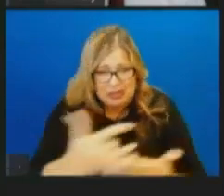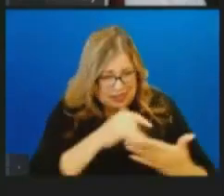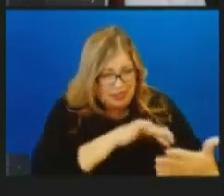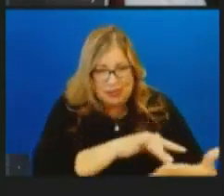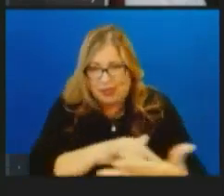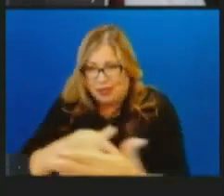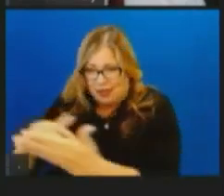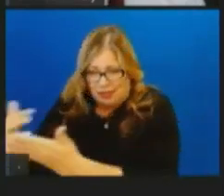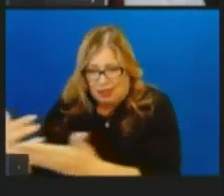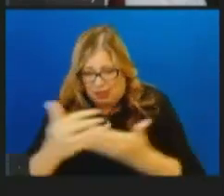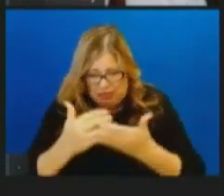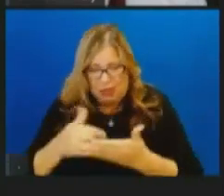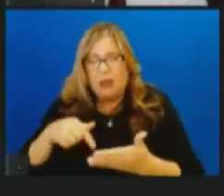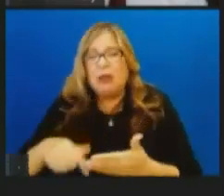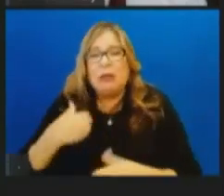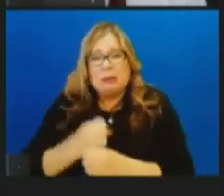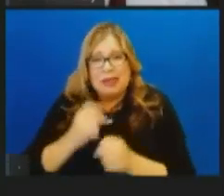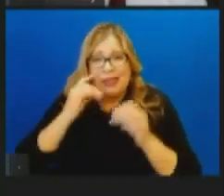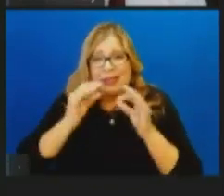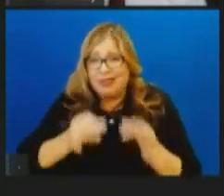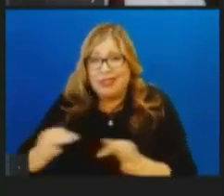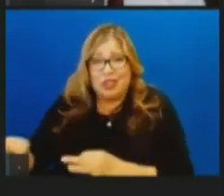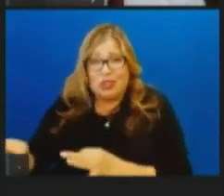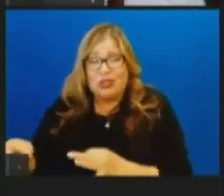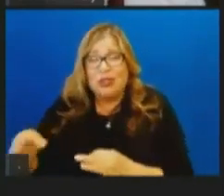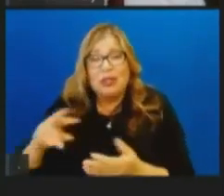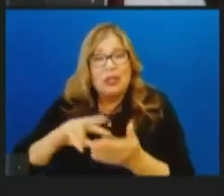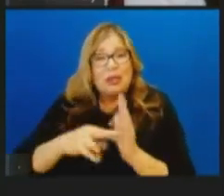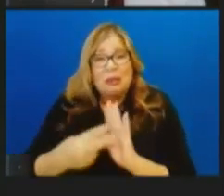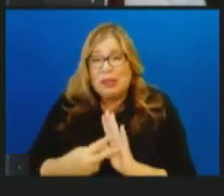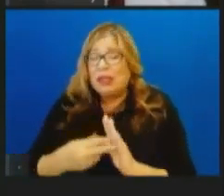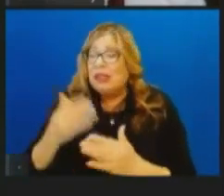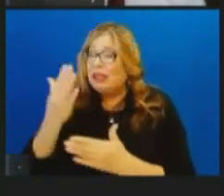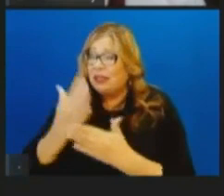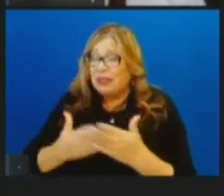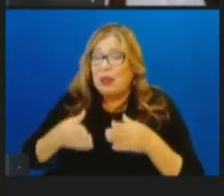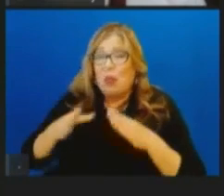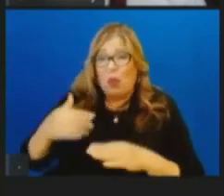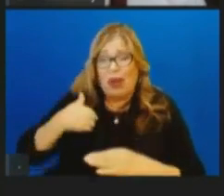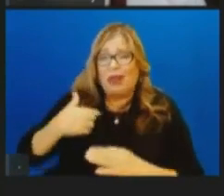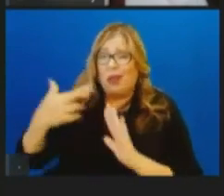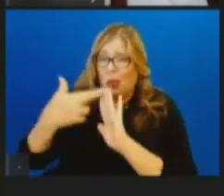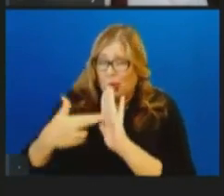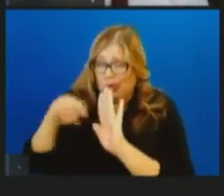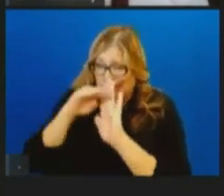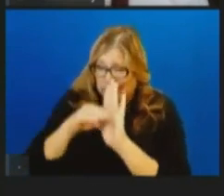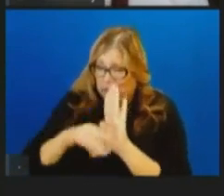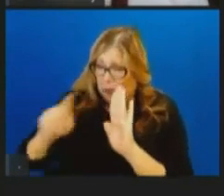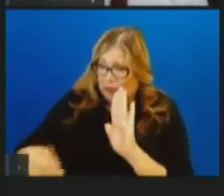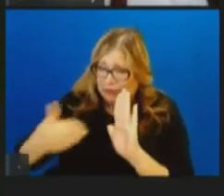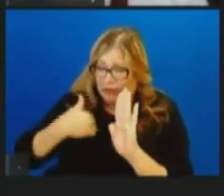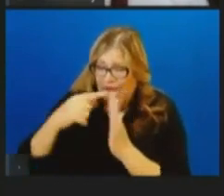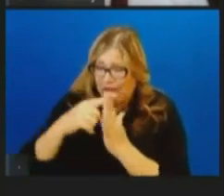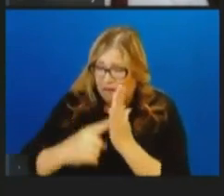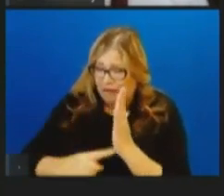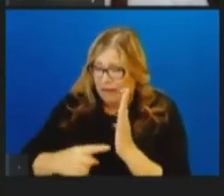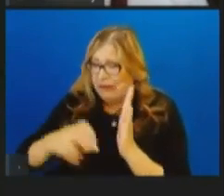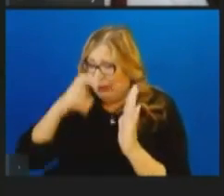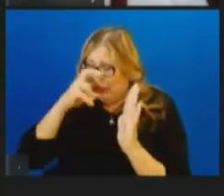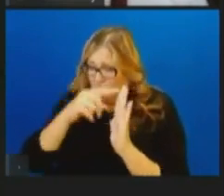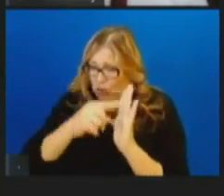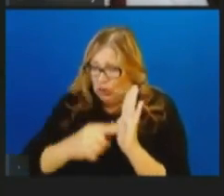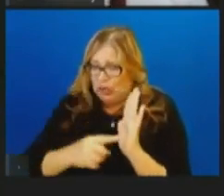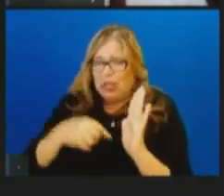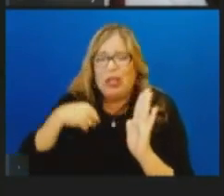not been afraid to move away from some mitigation approaches in favor of other ones that are more strongly supported by the